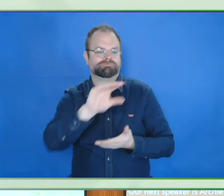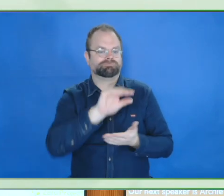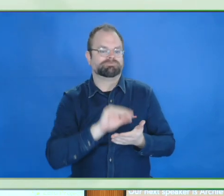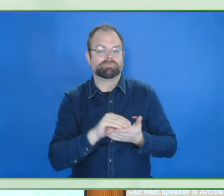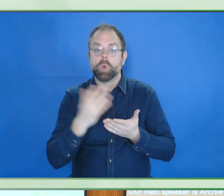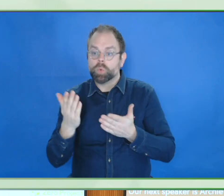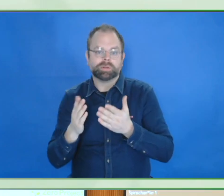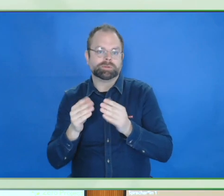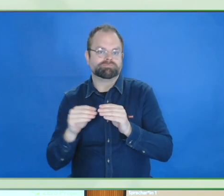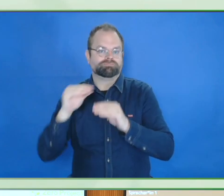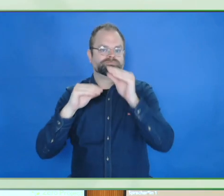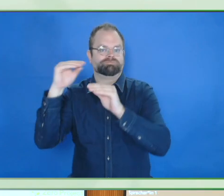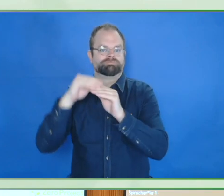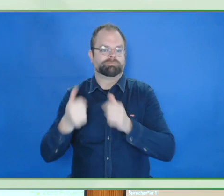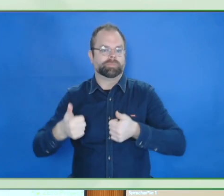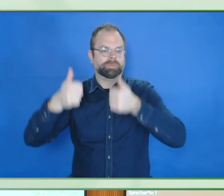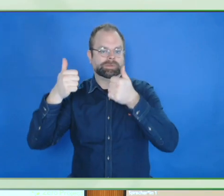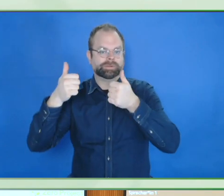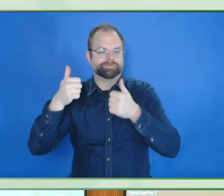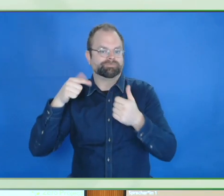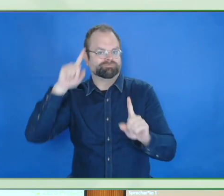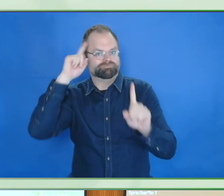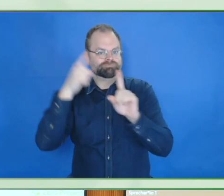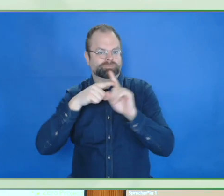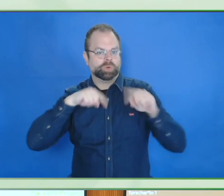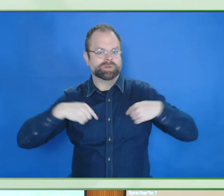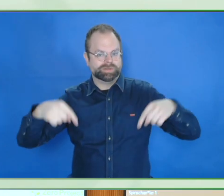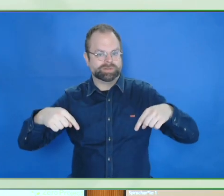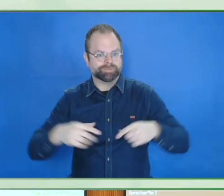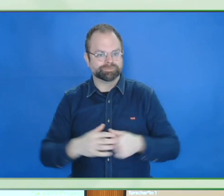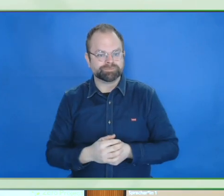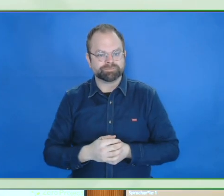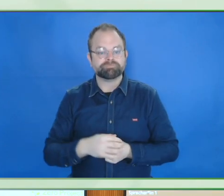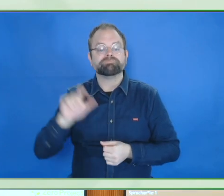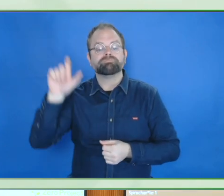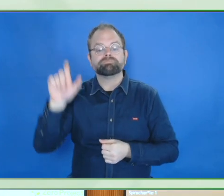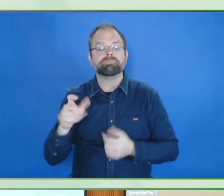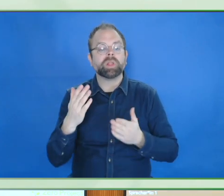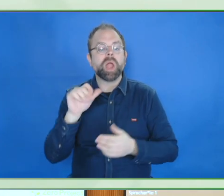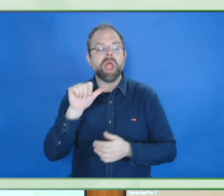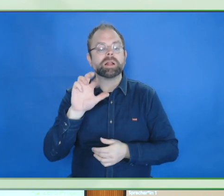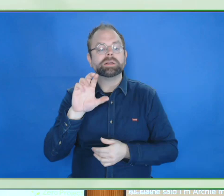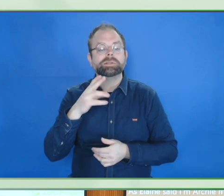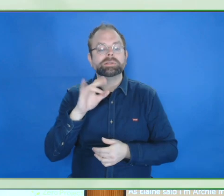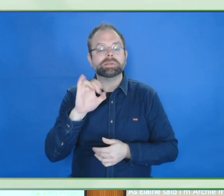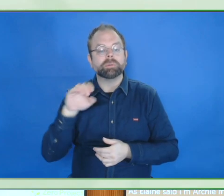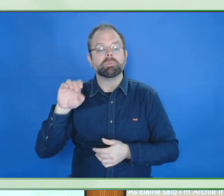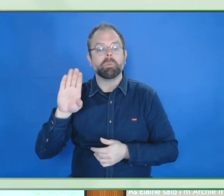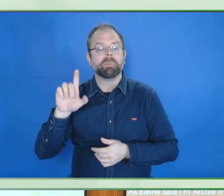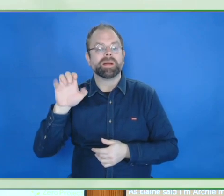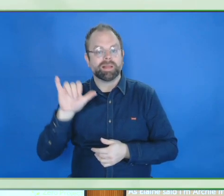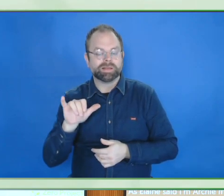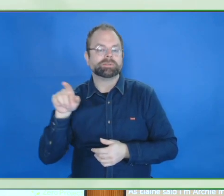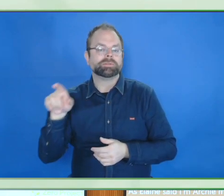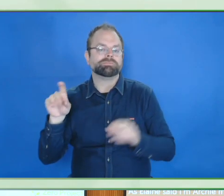Good morning, everyone. As Elaine said, I'm Archie Moberly, and I'm the program lead for SEEDSTARS' Seed Inclusivity